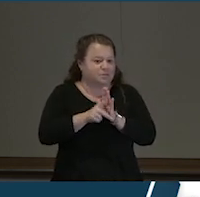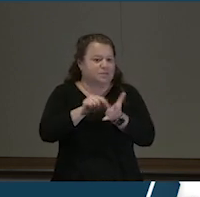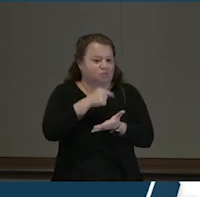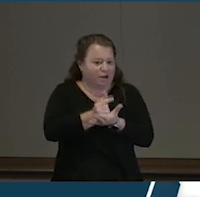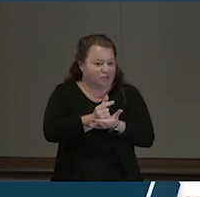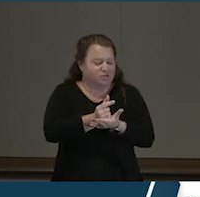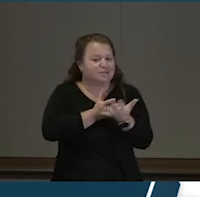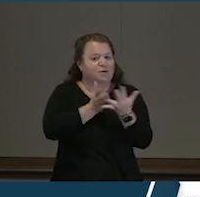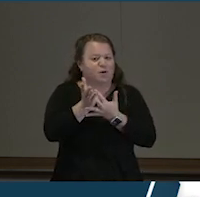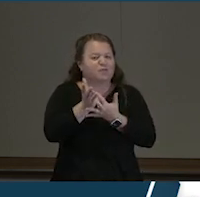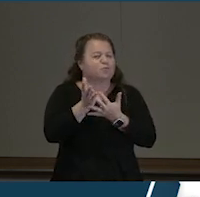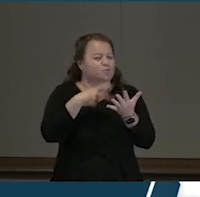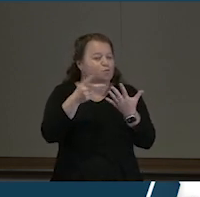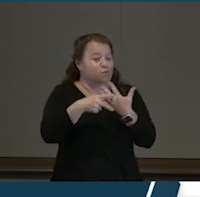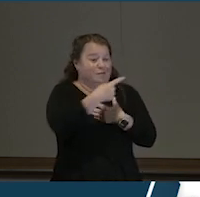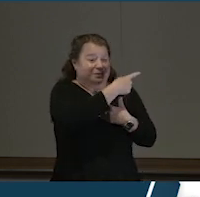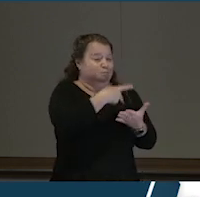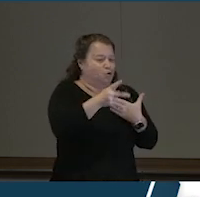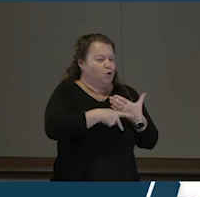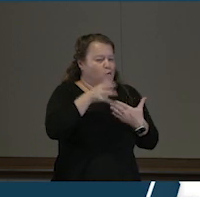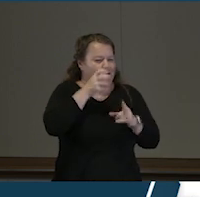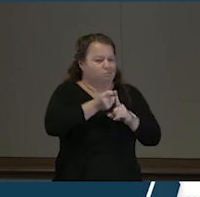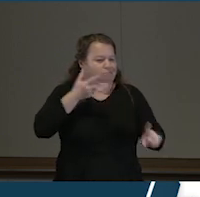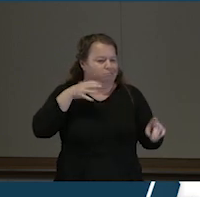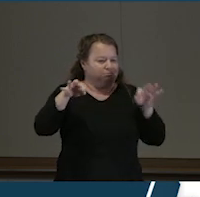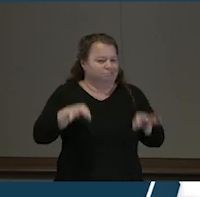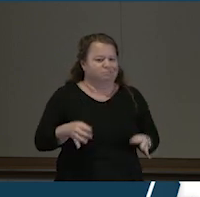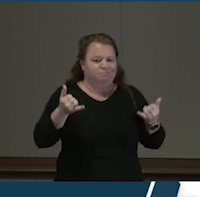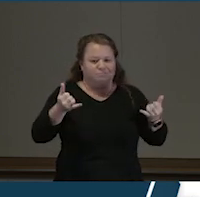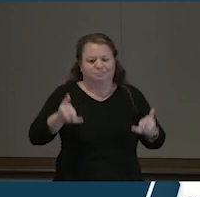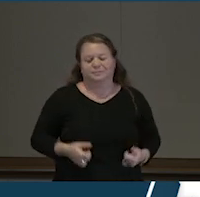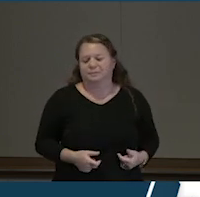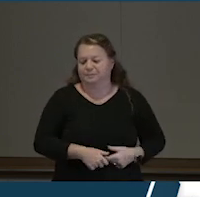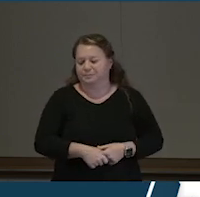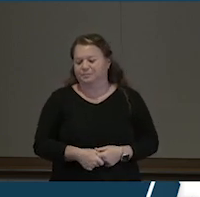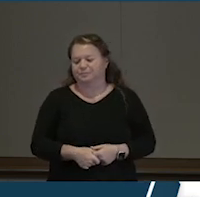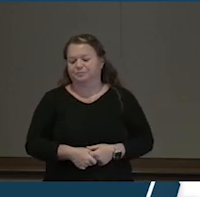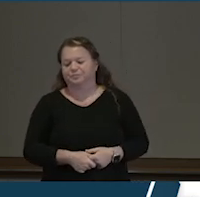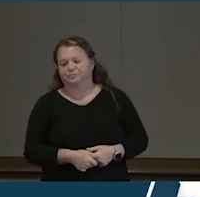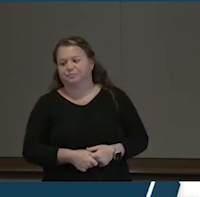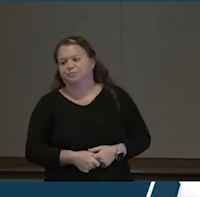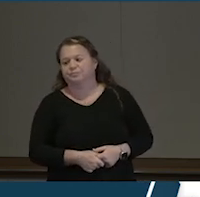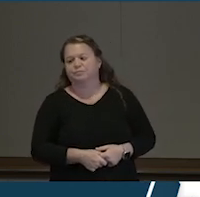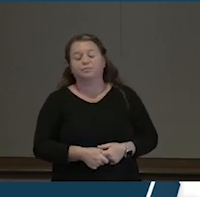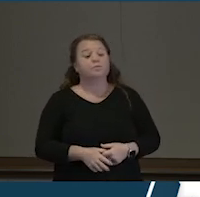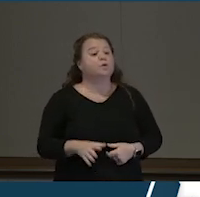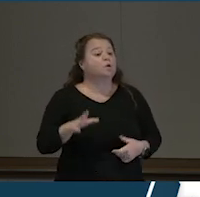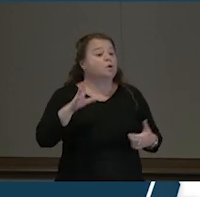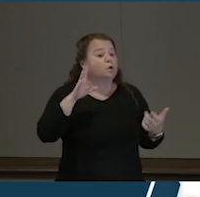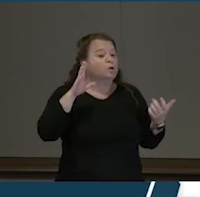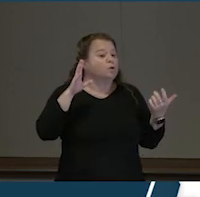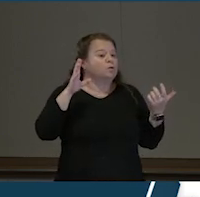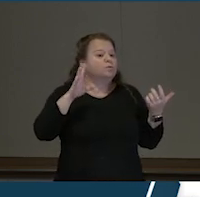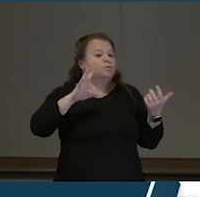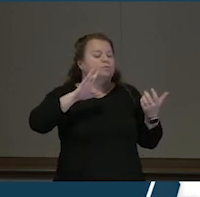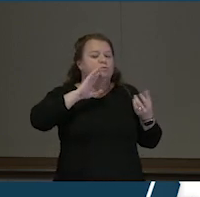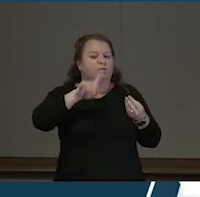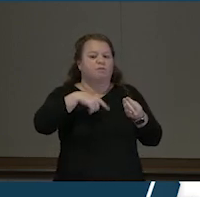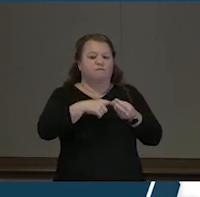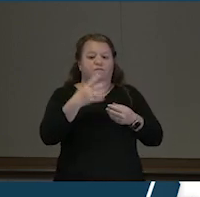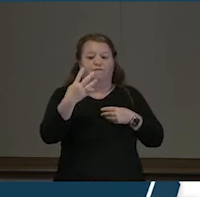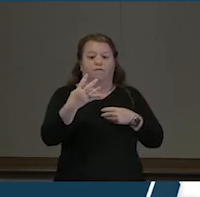program I'm going to talk to you guys about. All right, so we're going to be talking about something that I refer to as the 4 pillars